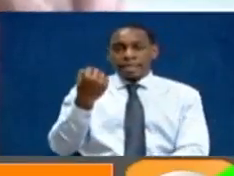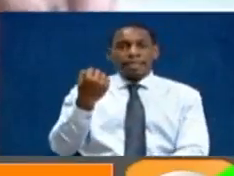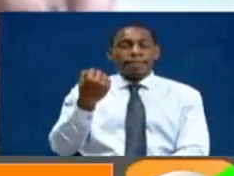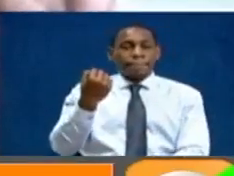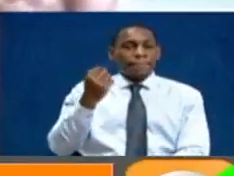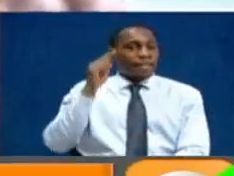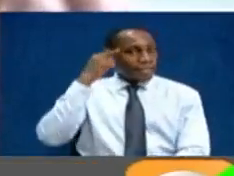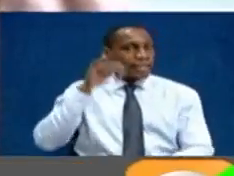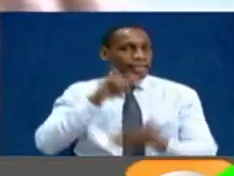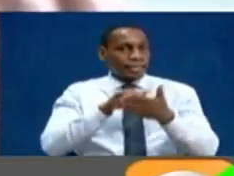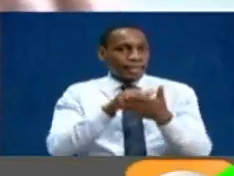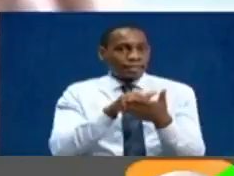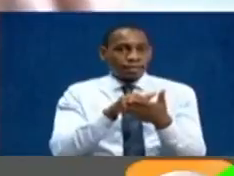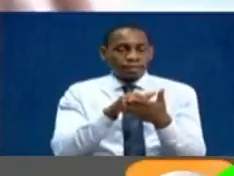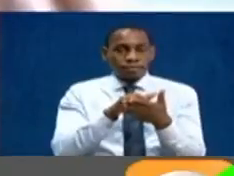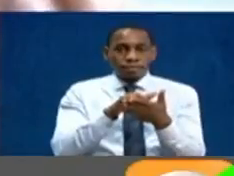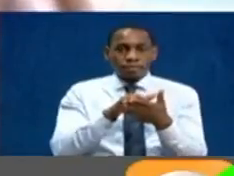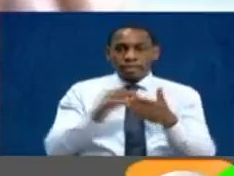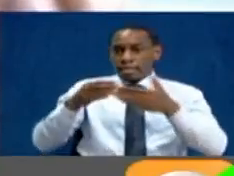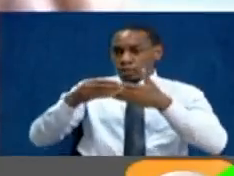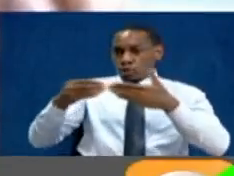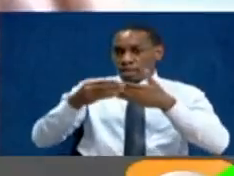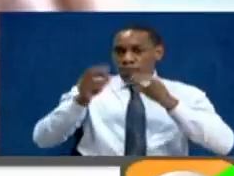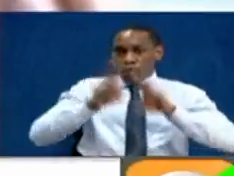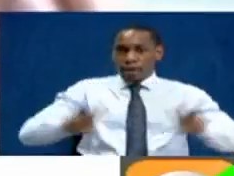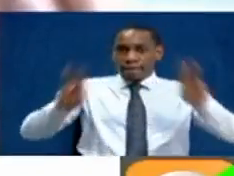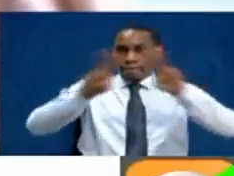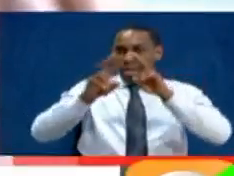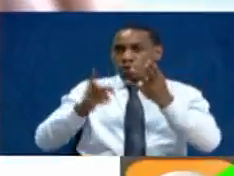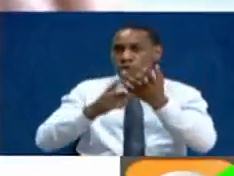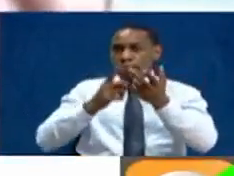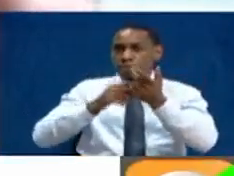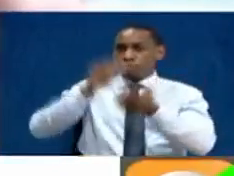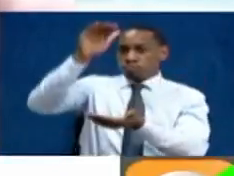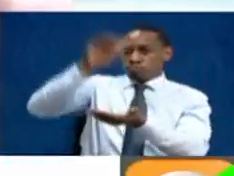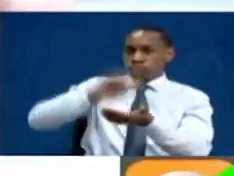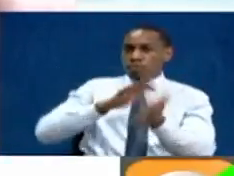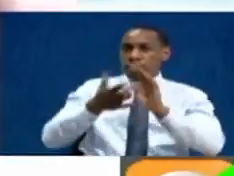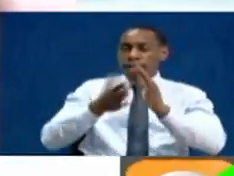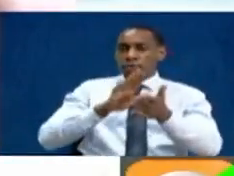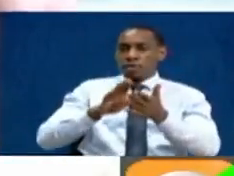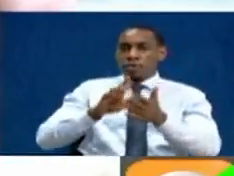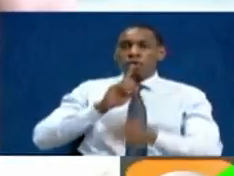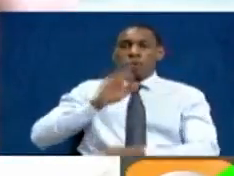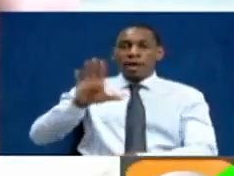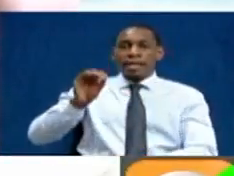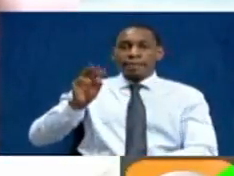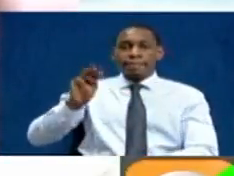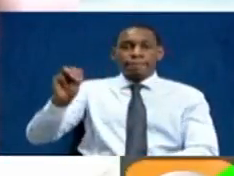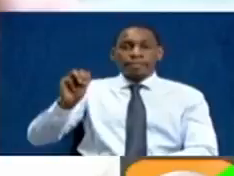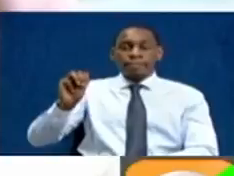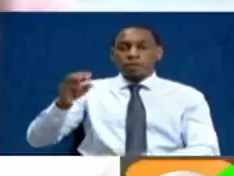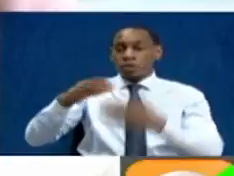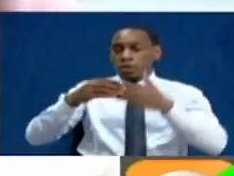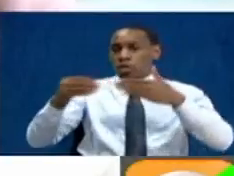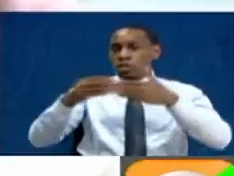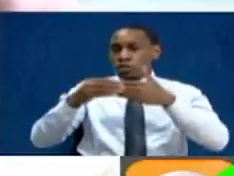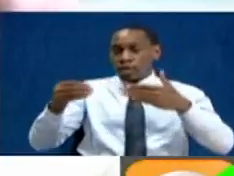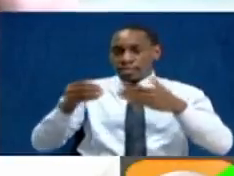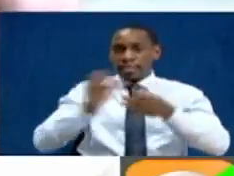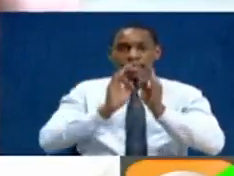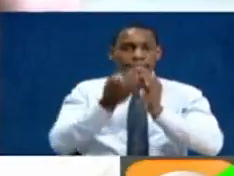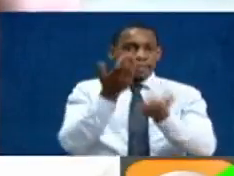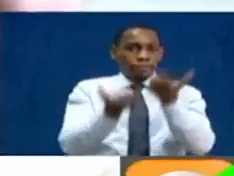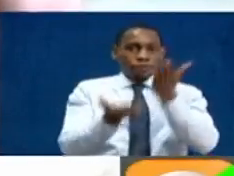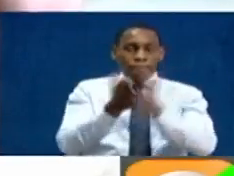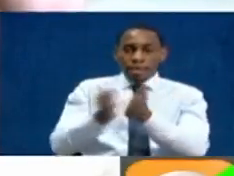that in terms of dollar value, numbers are down by about $150 million if